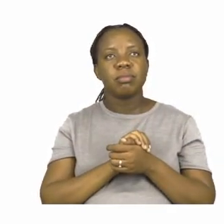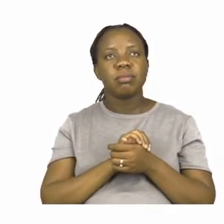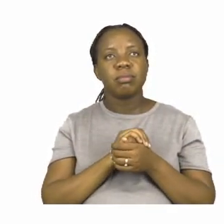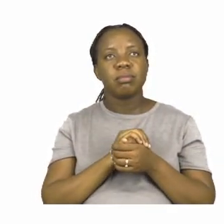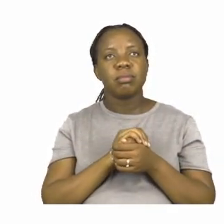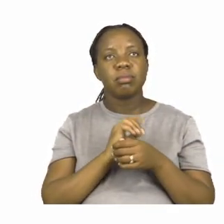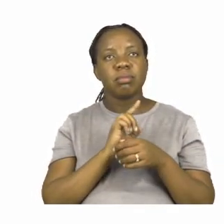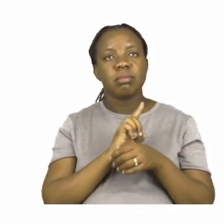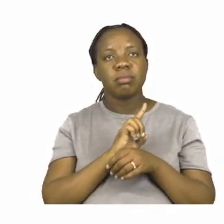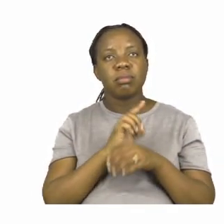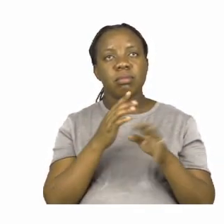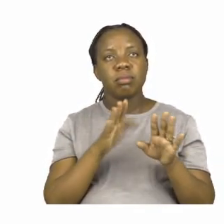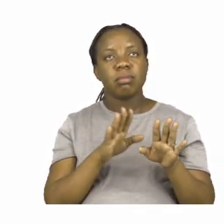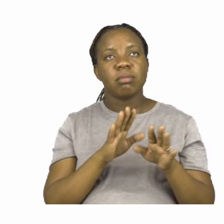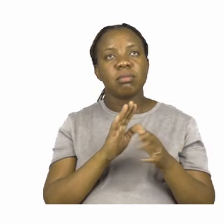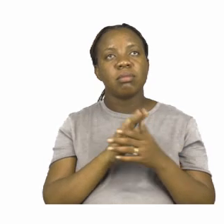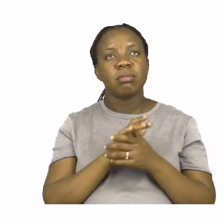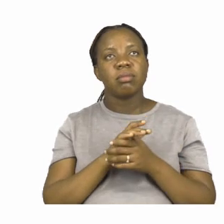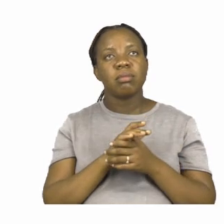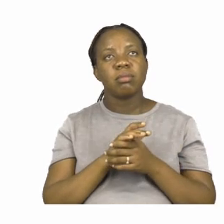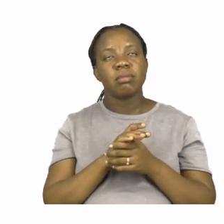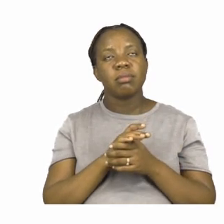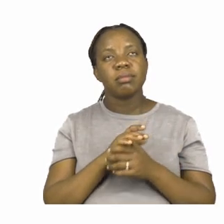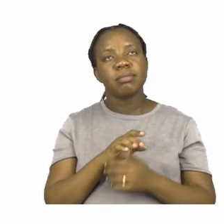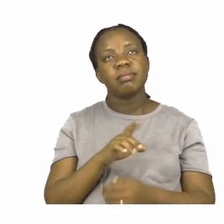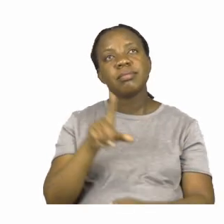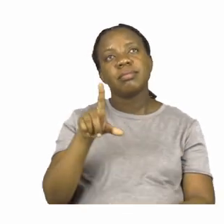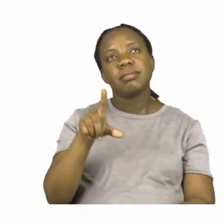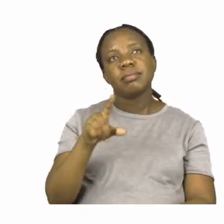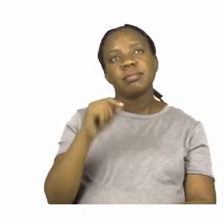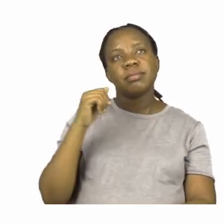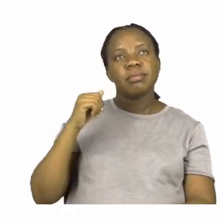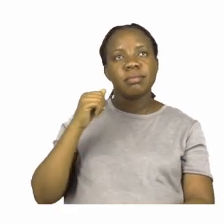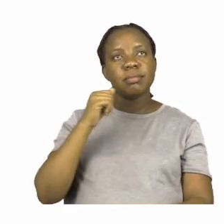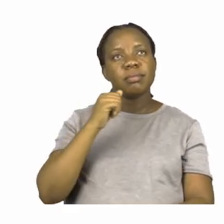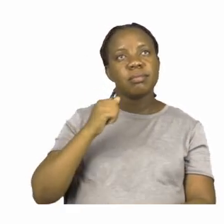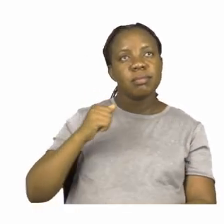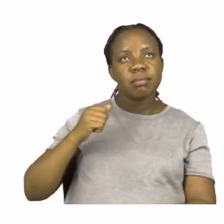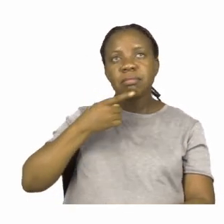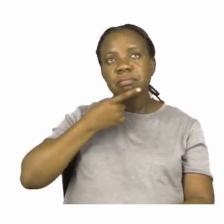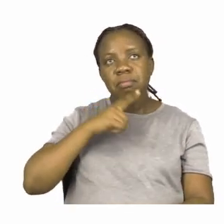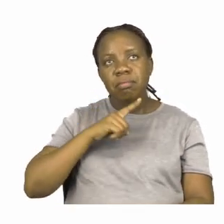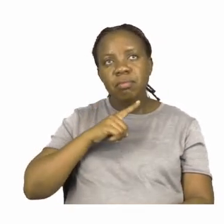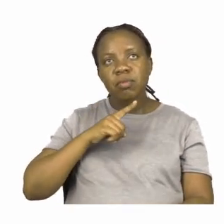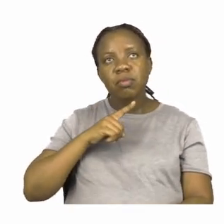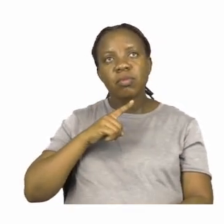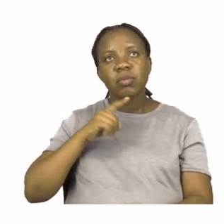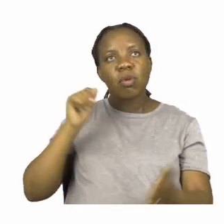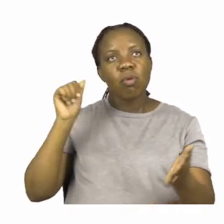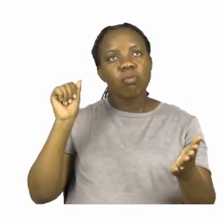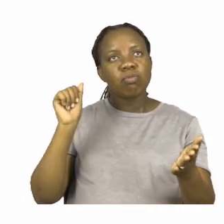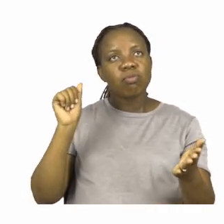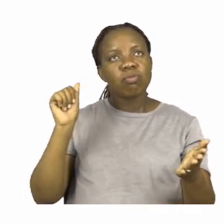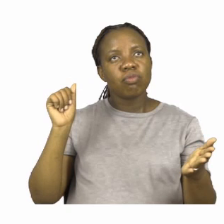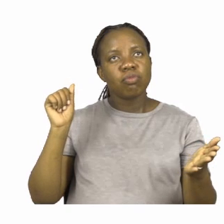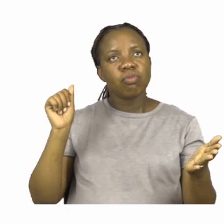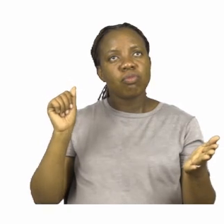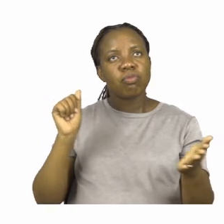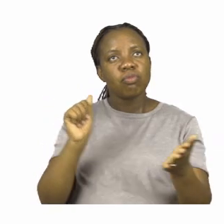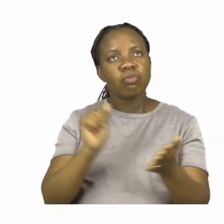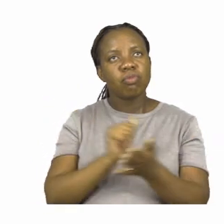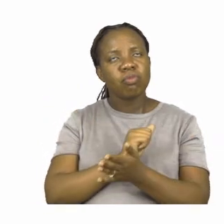through it quickly. Number 1 says, the man ran to catch the